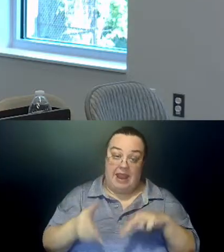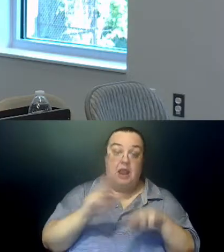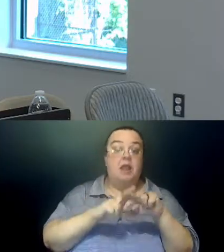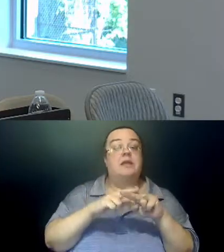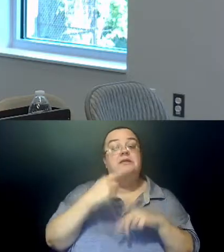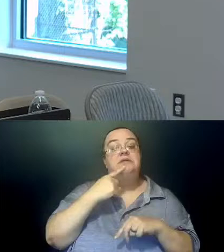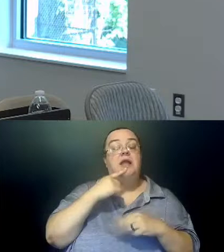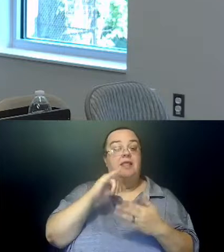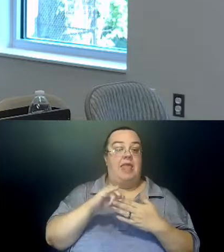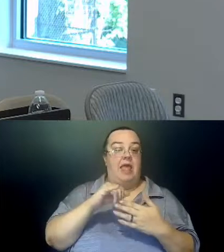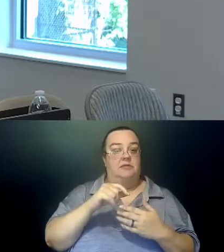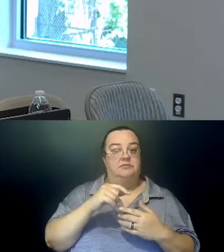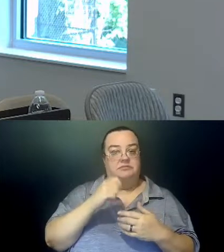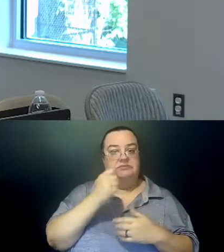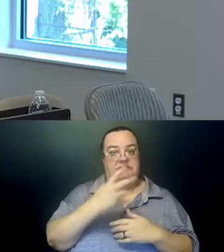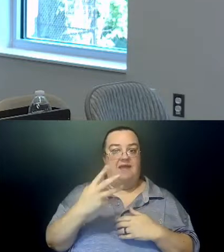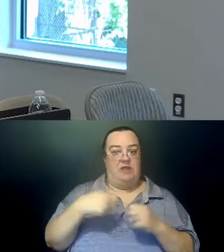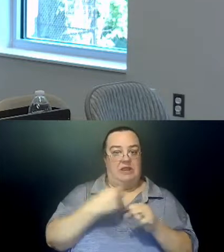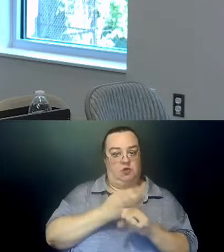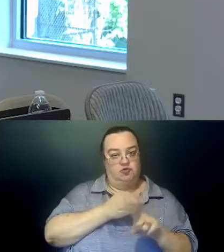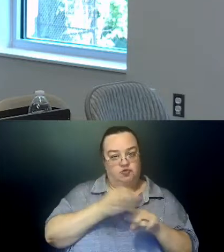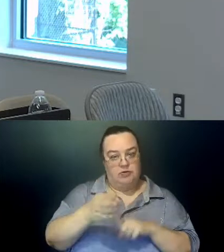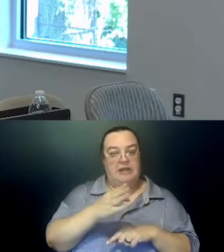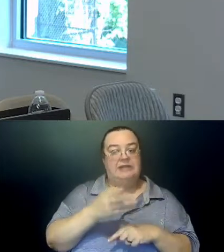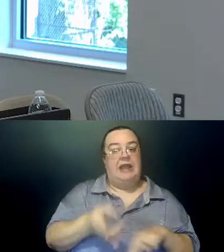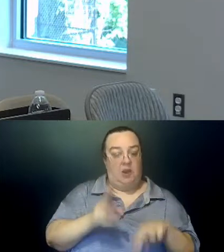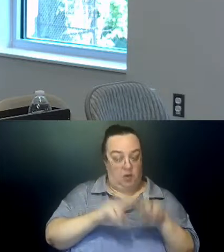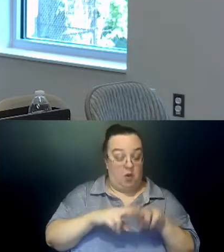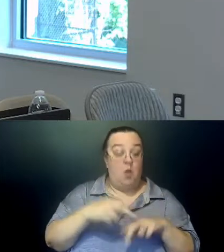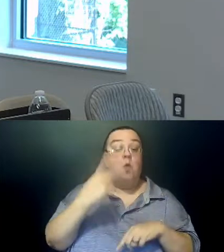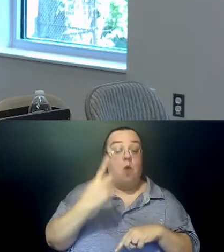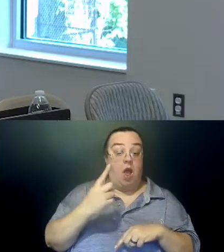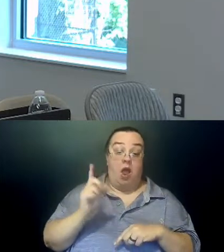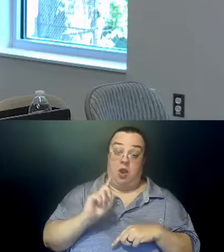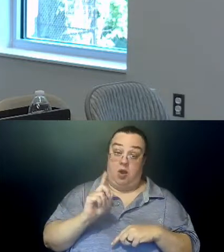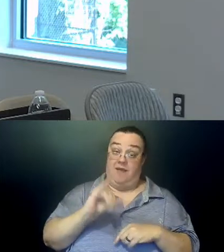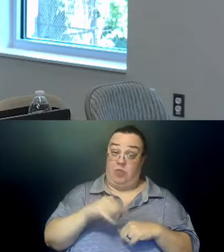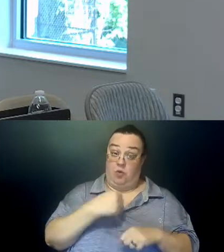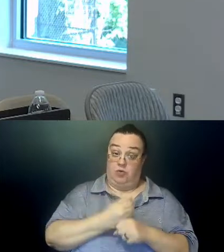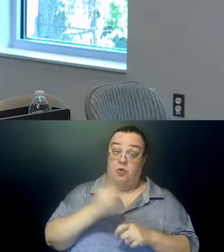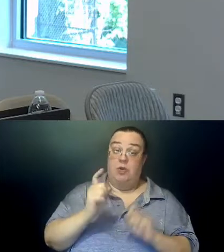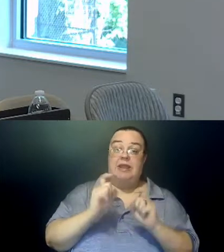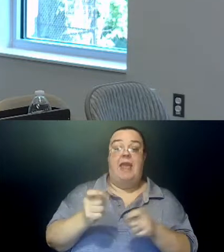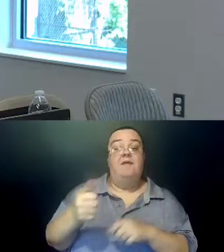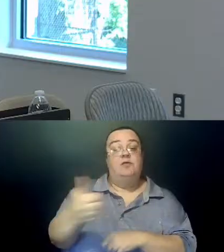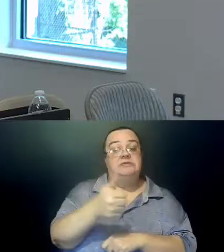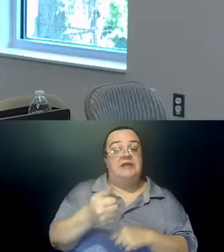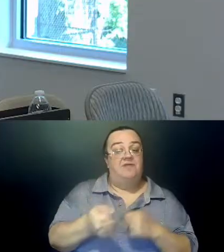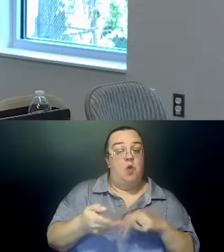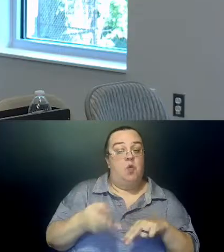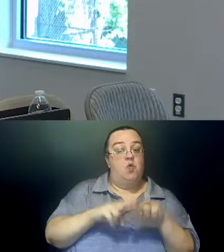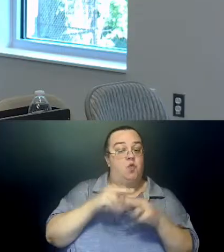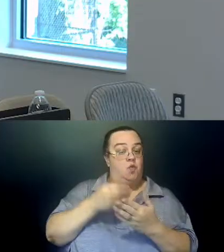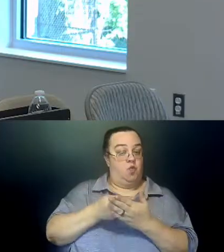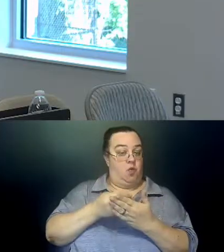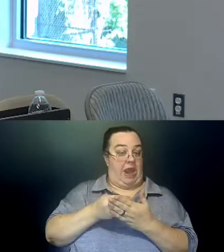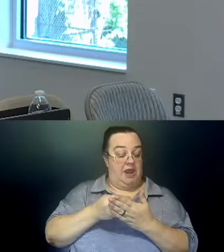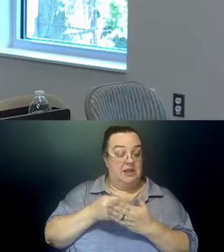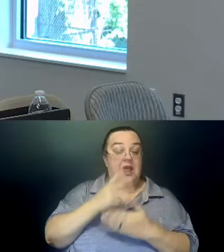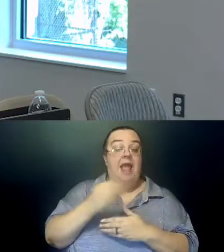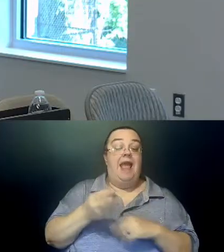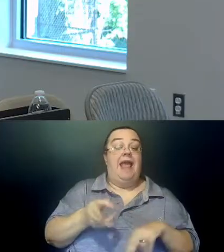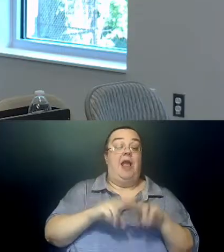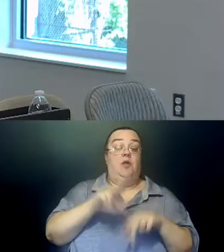of increases, one in which you gave yourselves a raise and increased taxes by 20%.